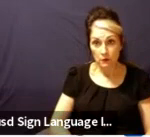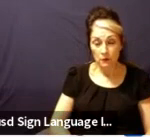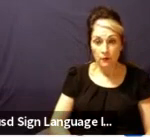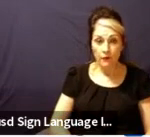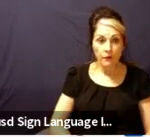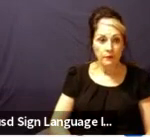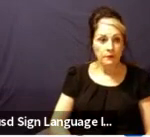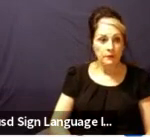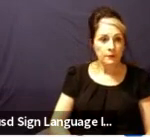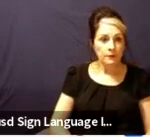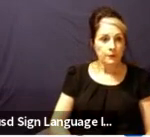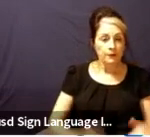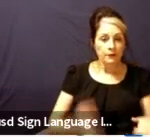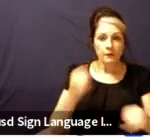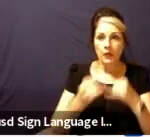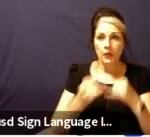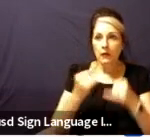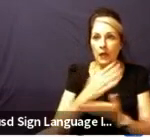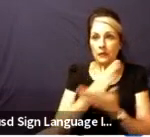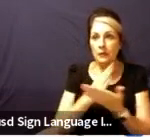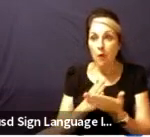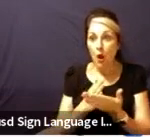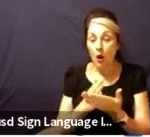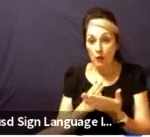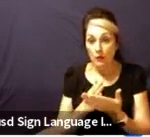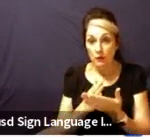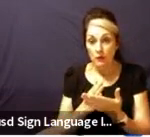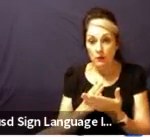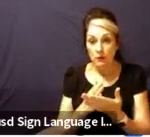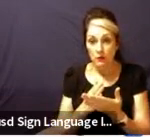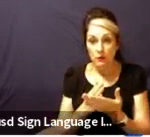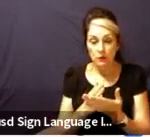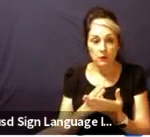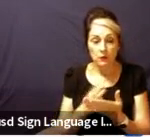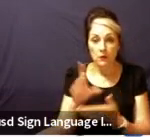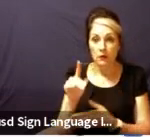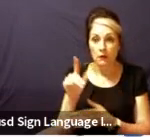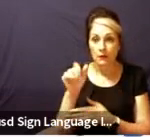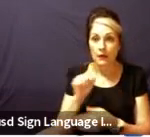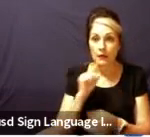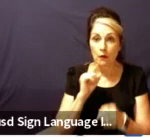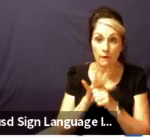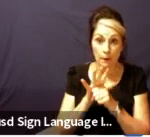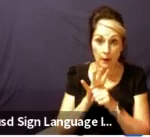and move on to the last portion of data confirmation.